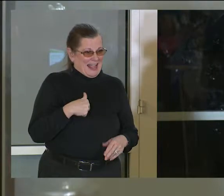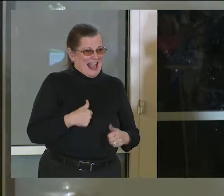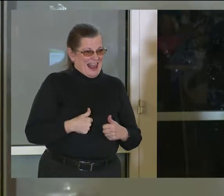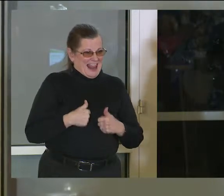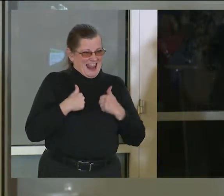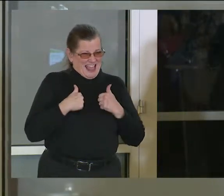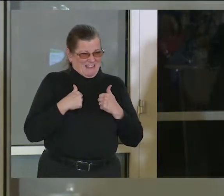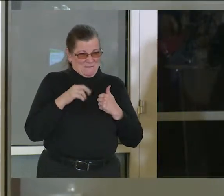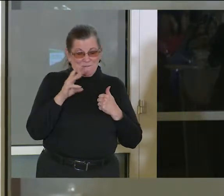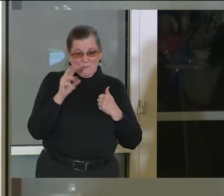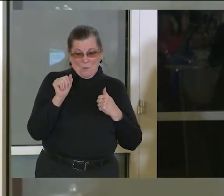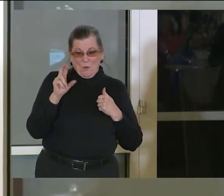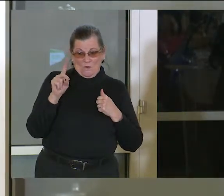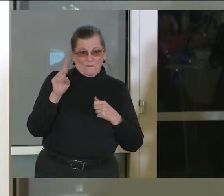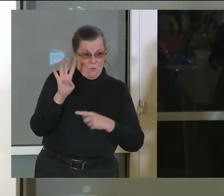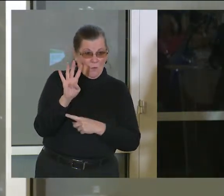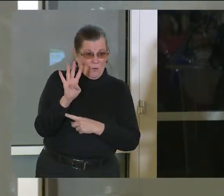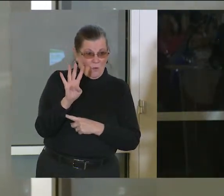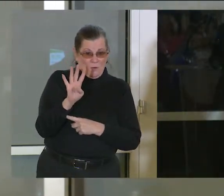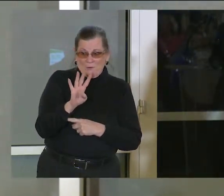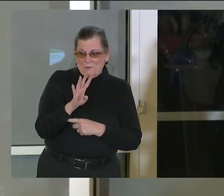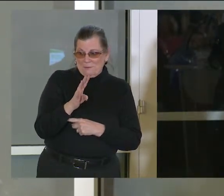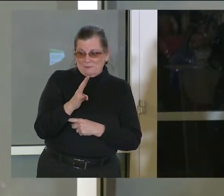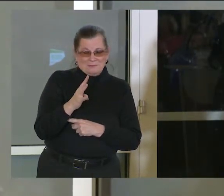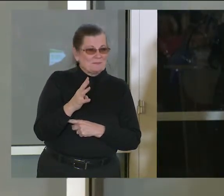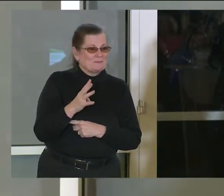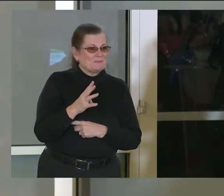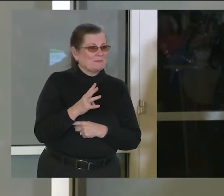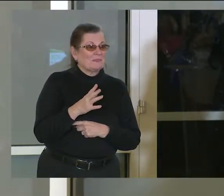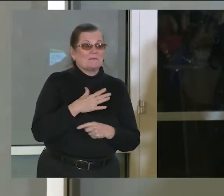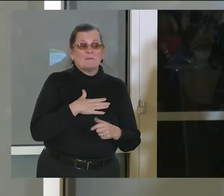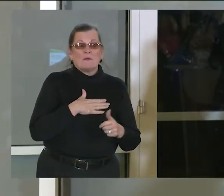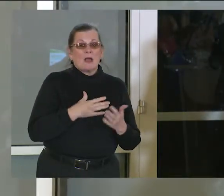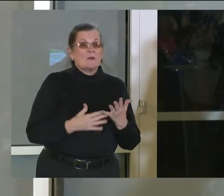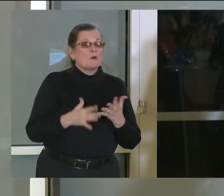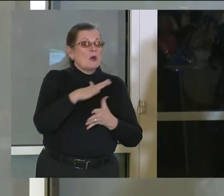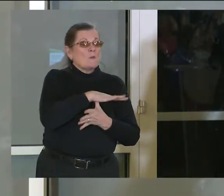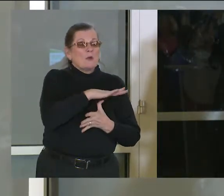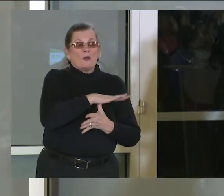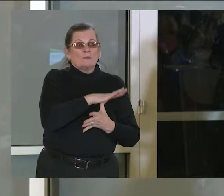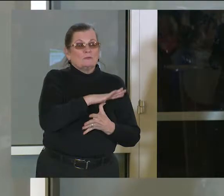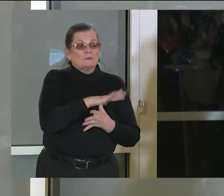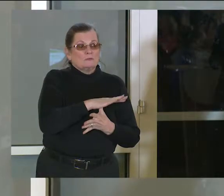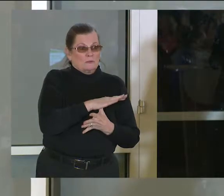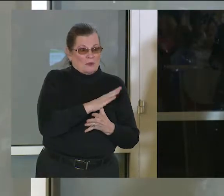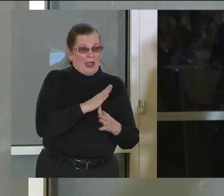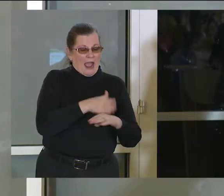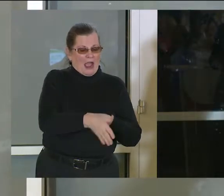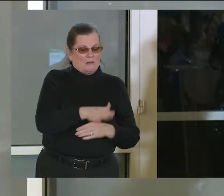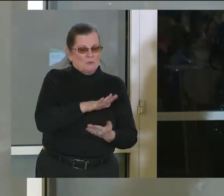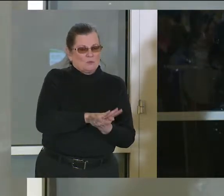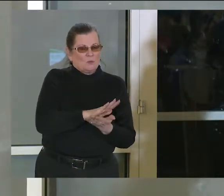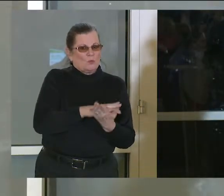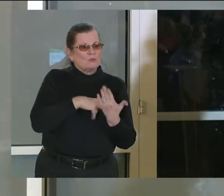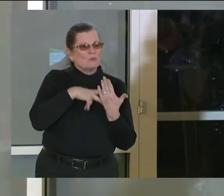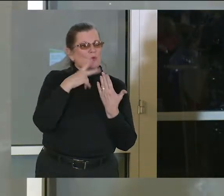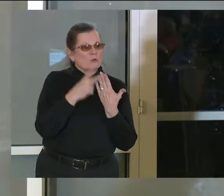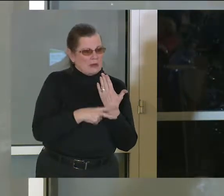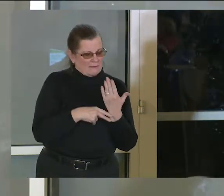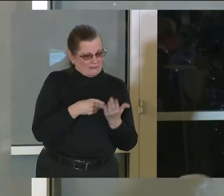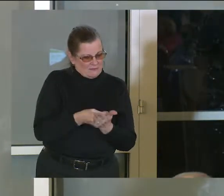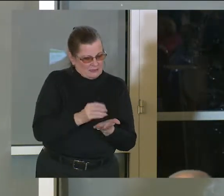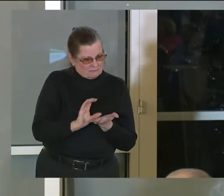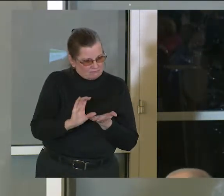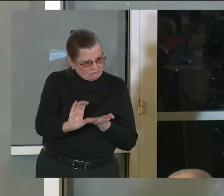And my budget priority is just the after-school funding time while the students aren't in schools. But we also had